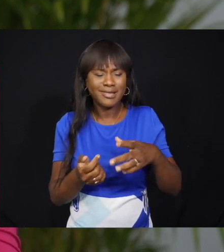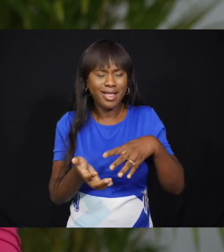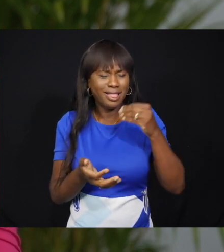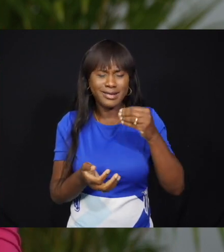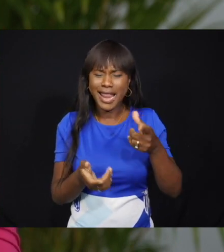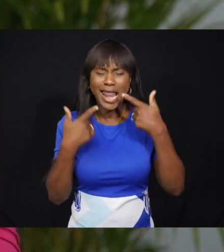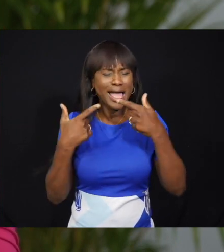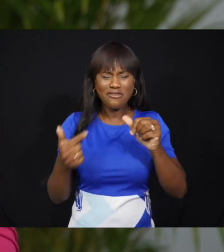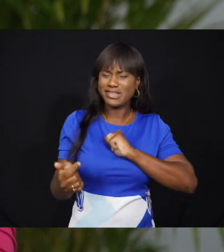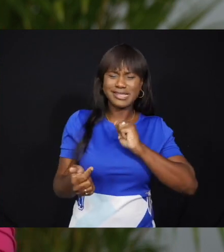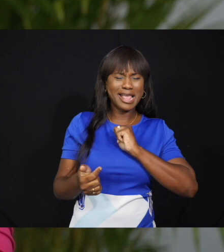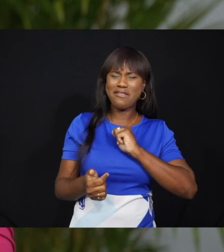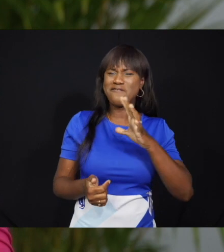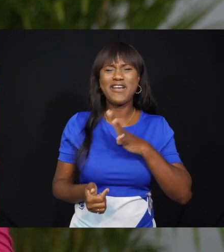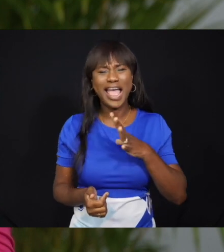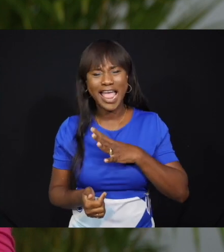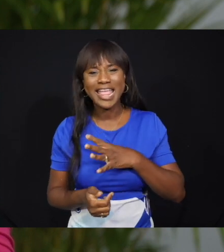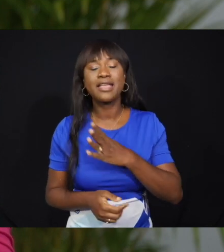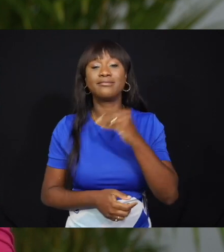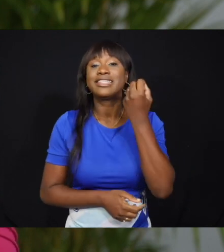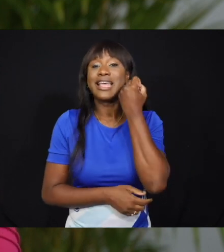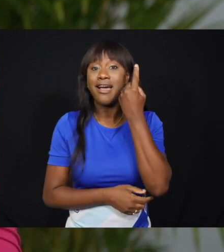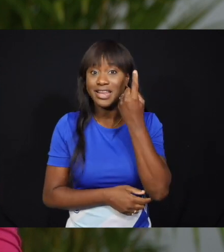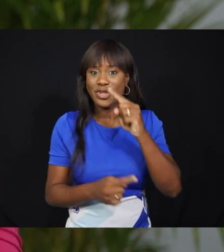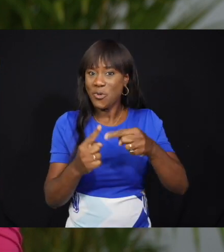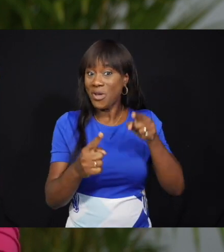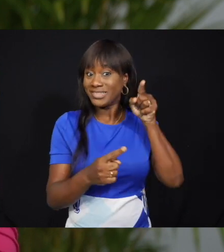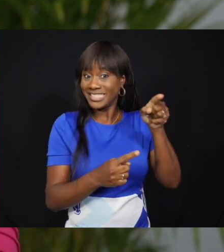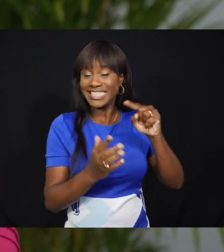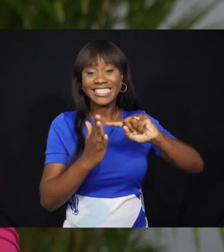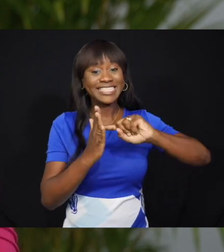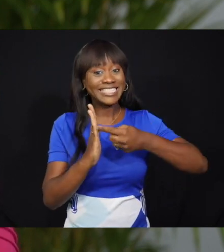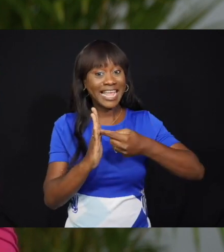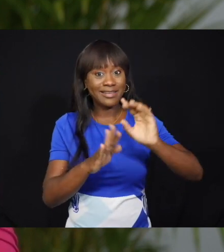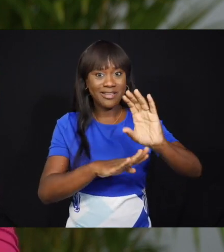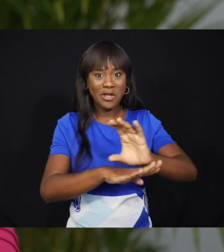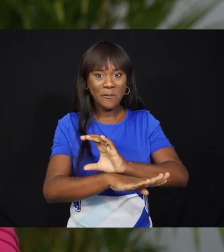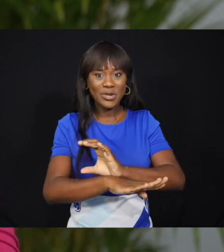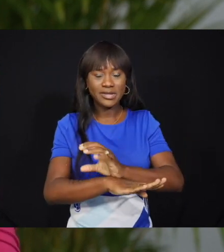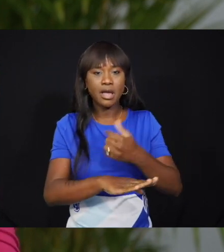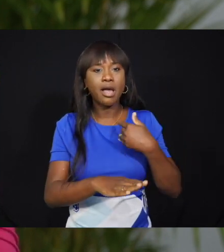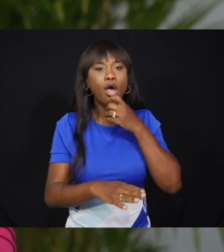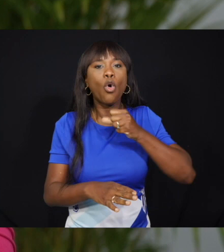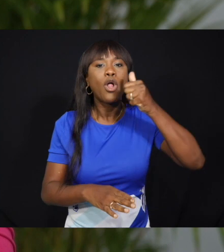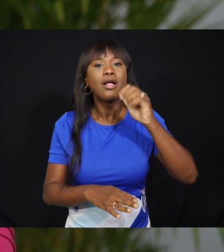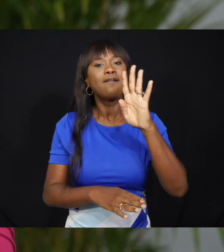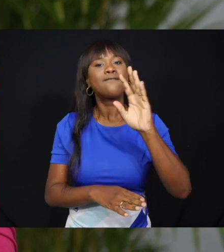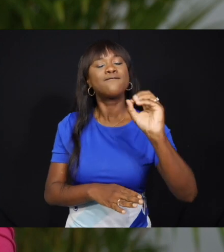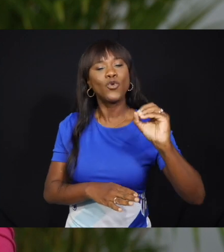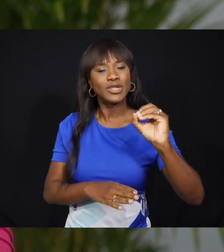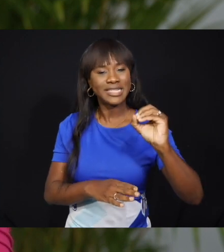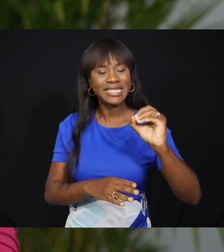Also, seniors, those who are in it already and still feel a bit challenged, have to learn how to laugh at